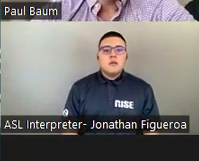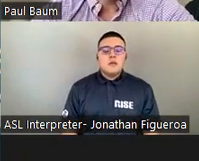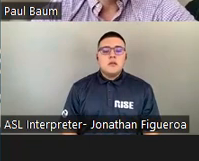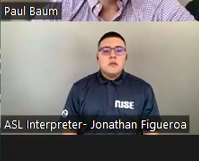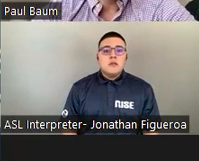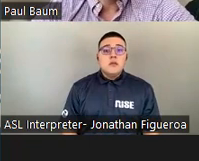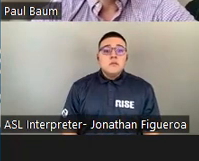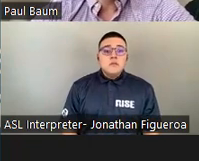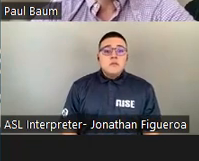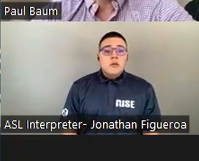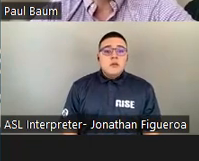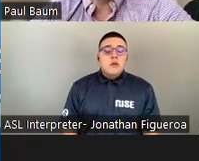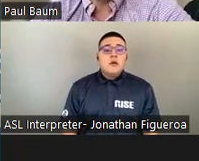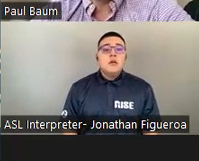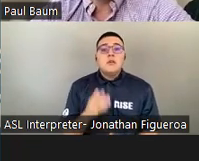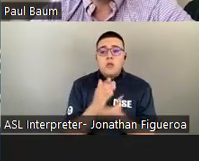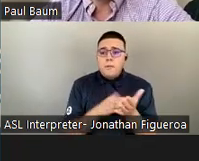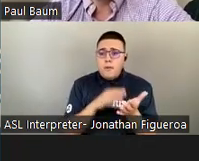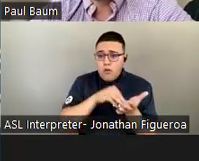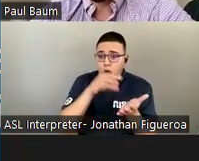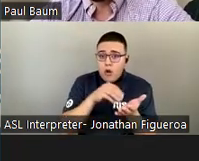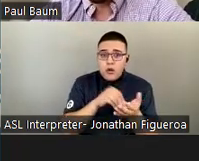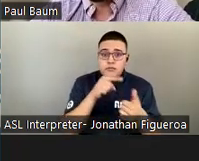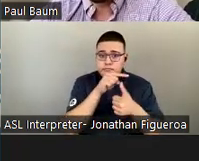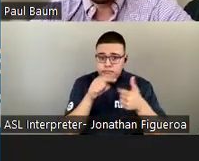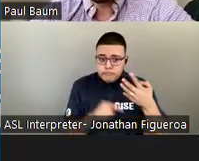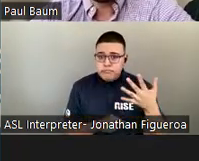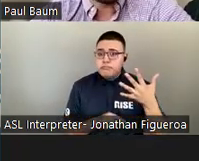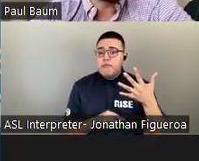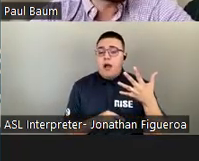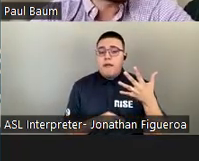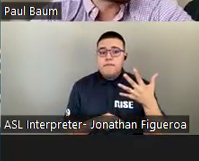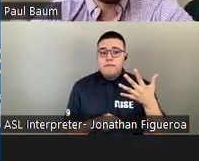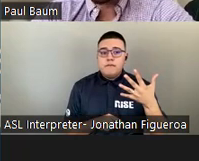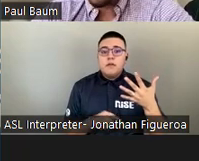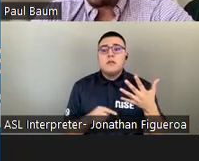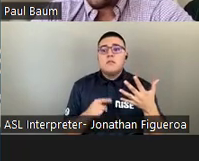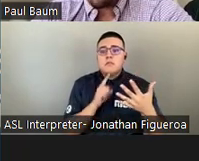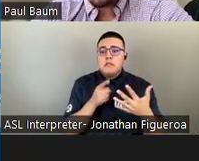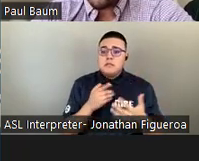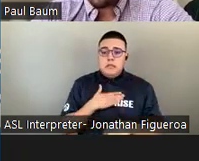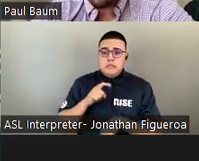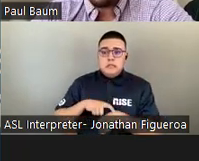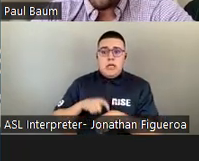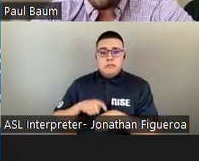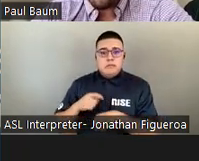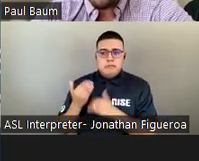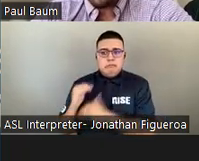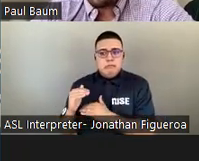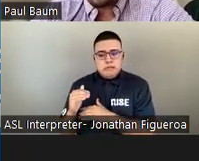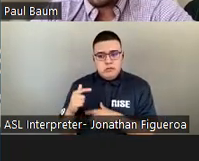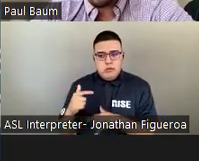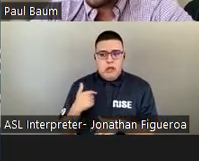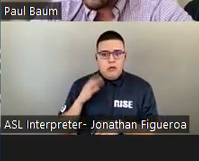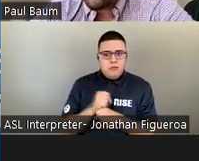Okay. So some of the learning objectives today, and I am going to keep a very strict time. I got my timer right in front of me.